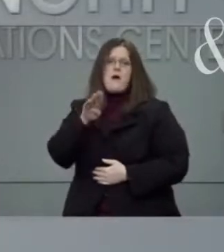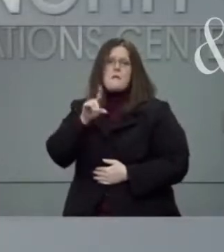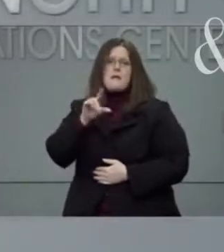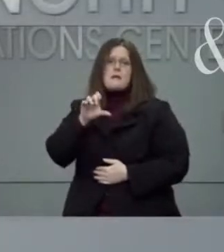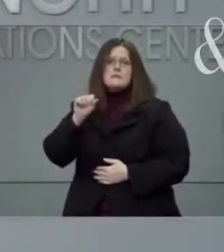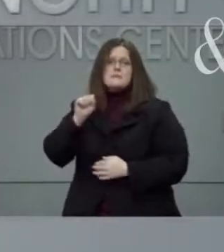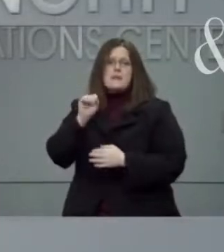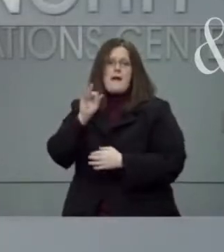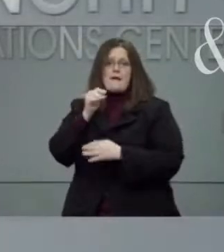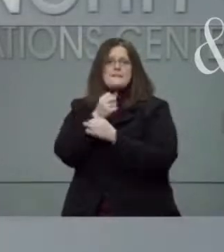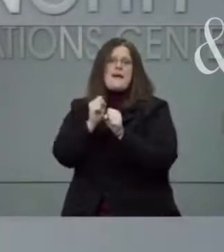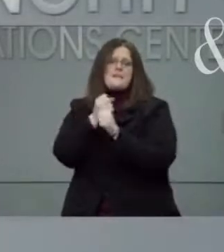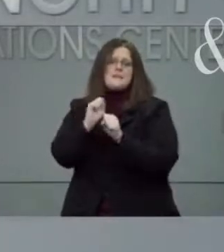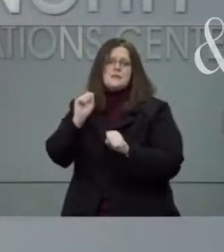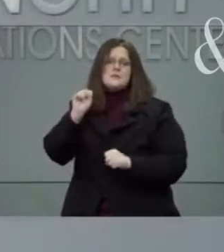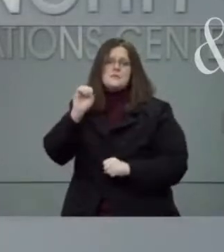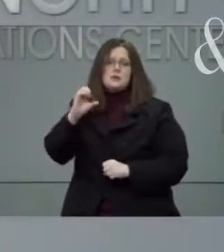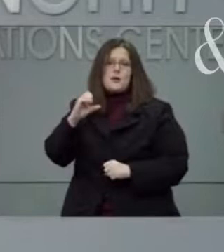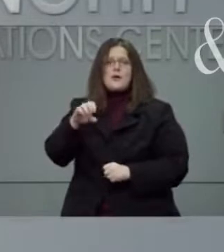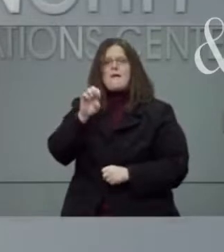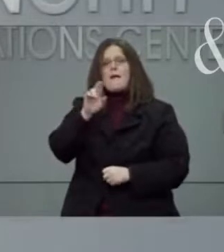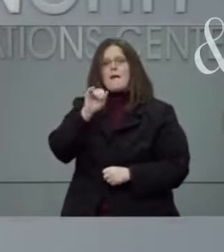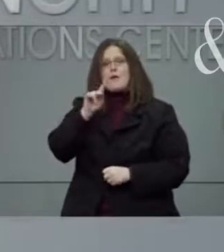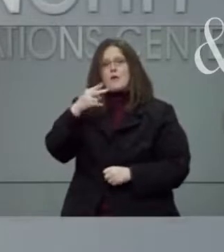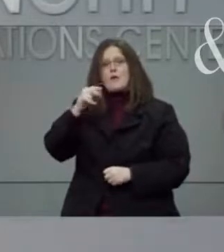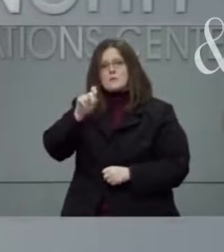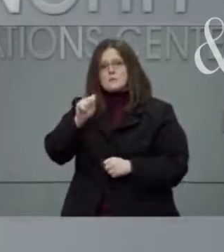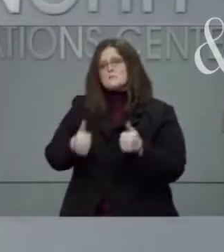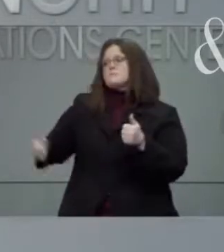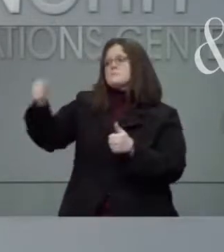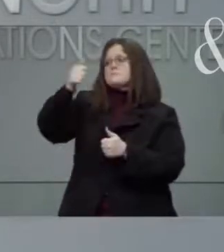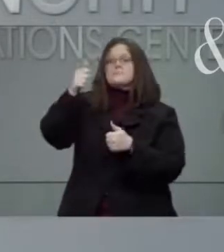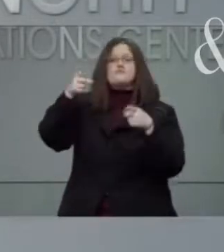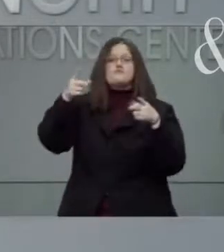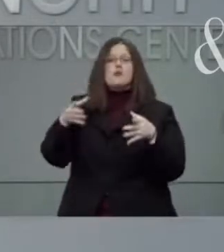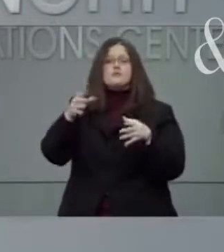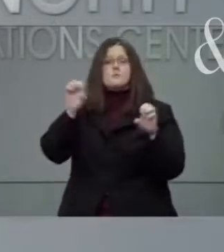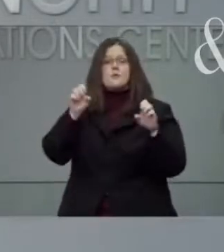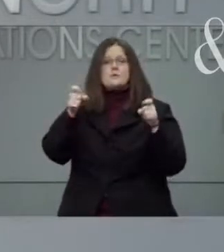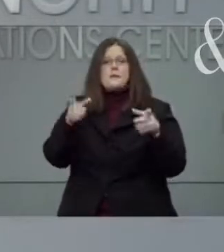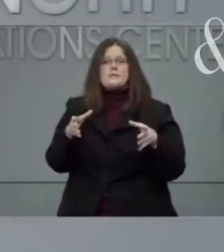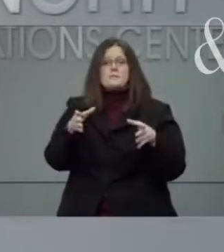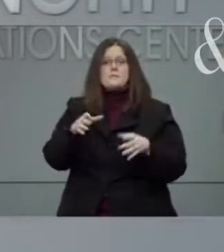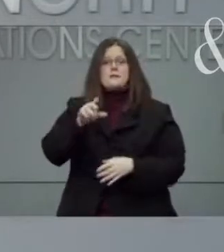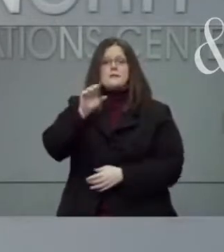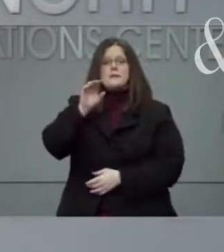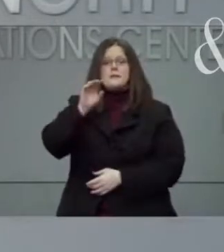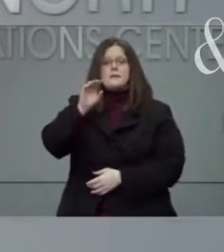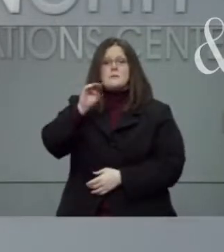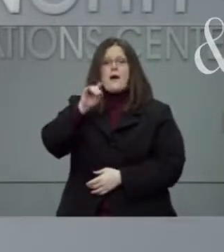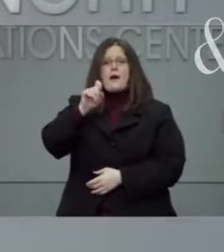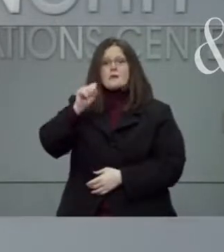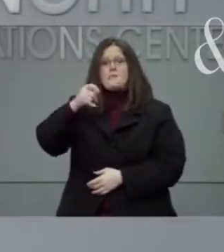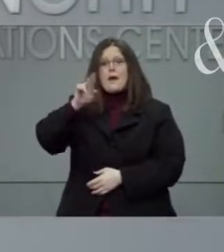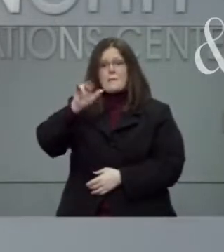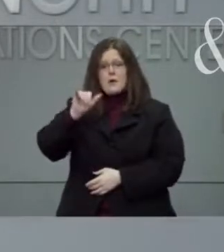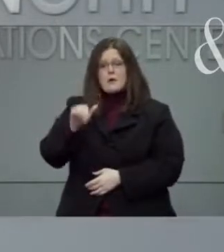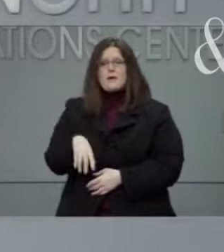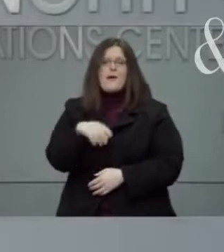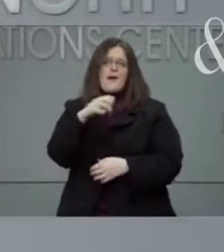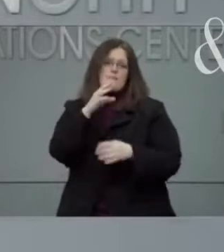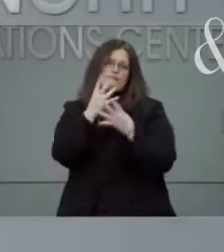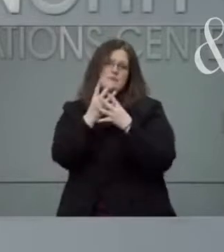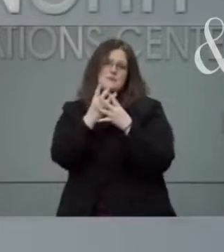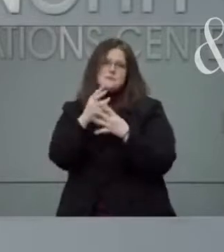our Director of Emergency Management, Mike Sprayberry, and Commissioner of Prisons, Todd Ishii. Monica McGee